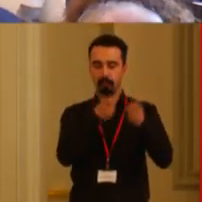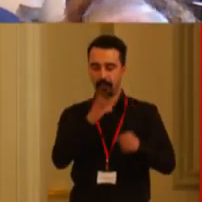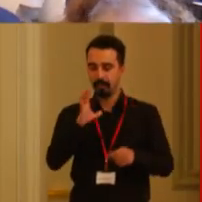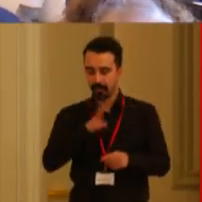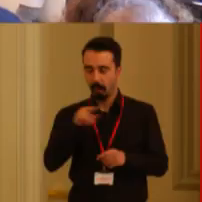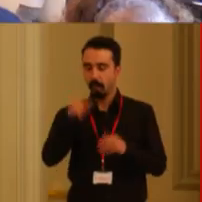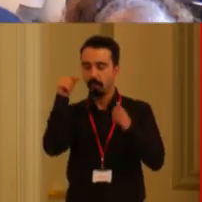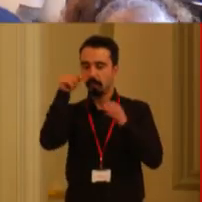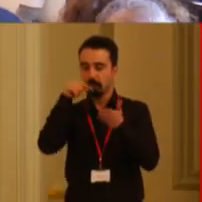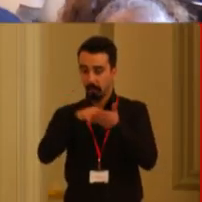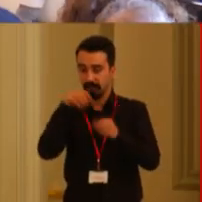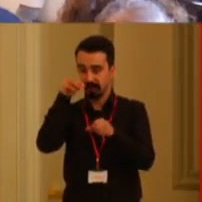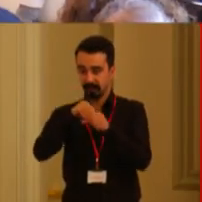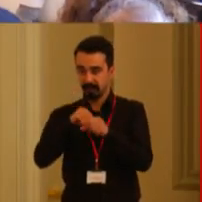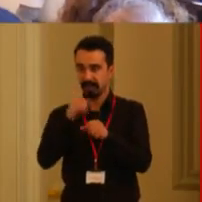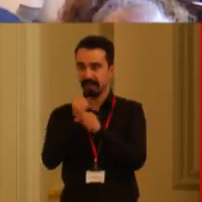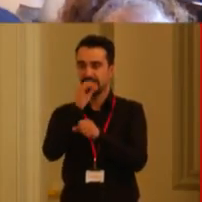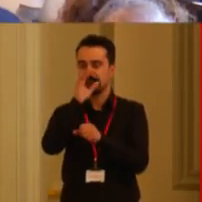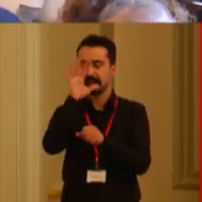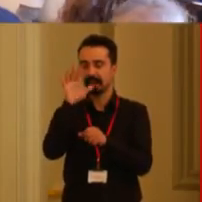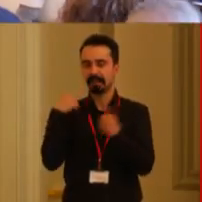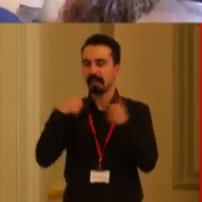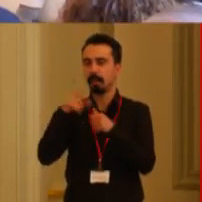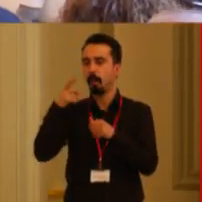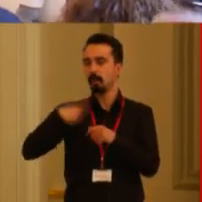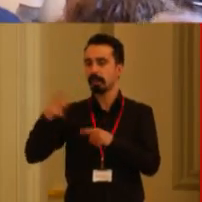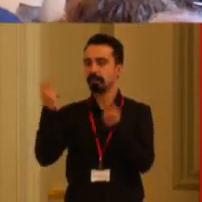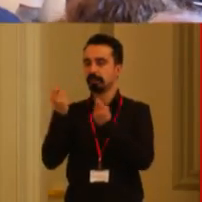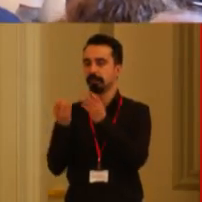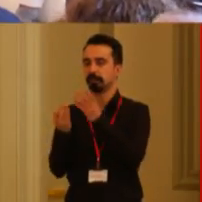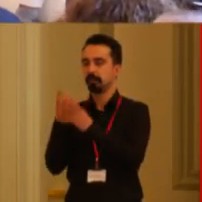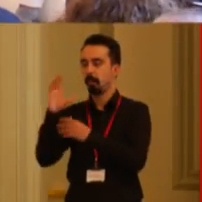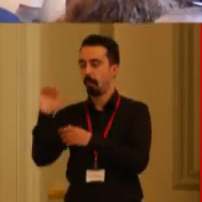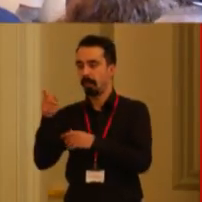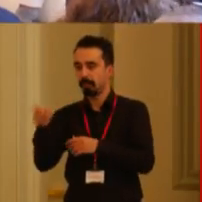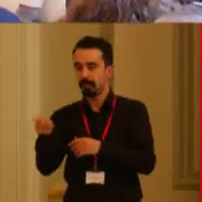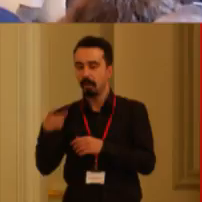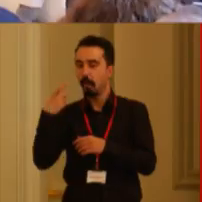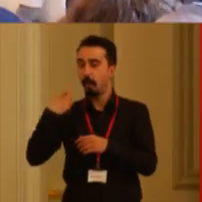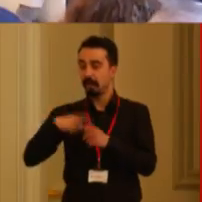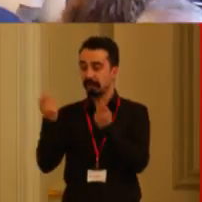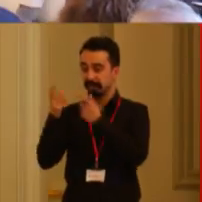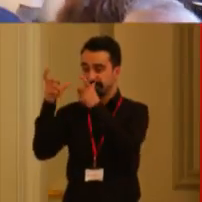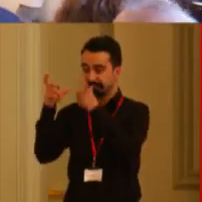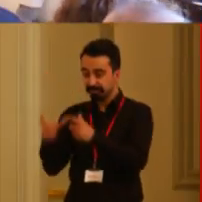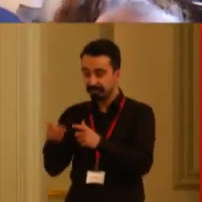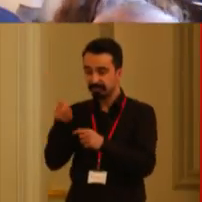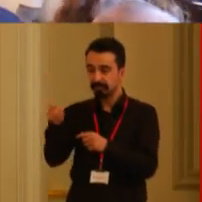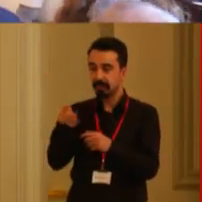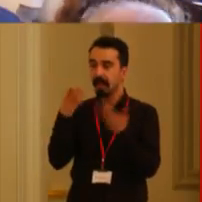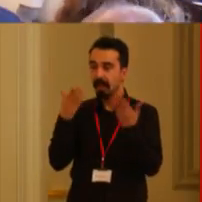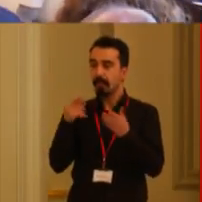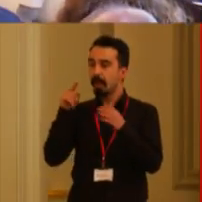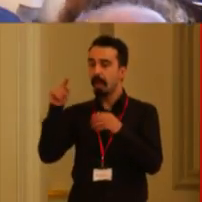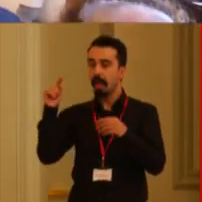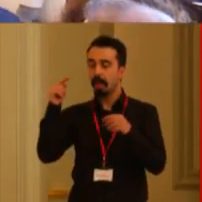who unfortunately can't access. But then again, it's up to the private sector, right? Because the private sector is,